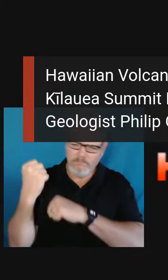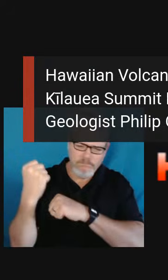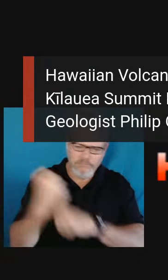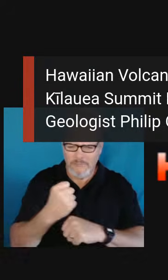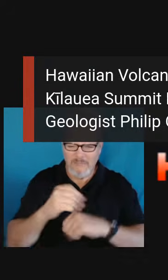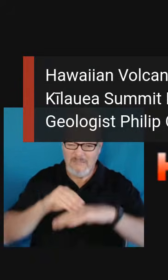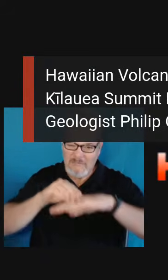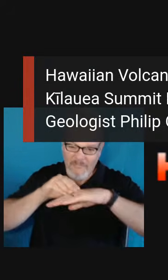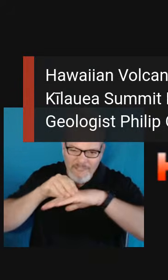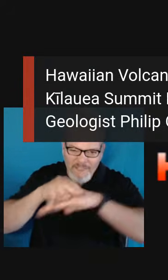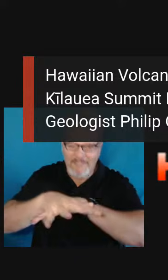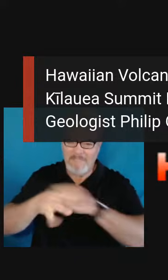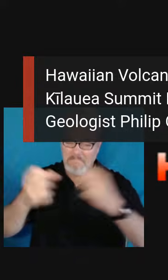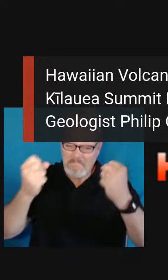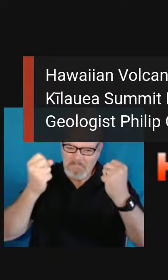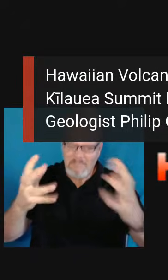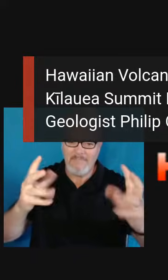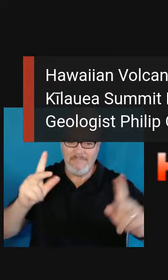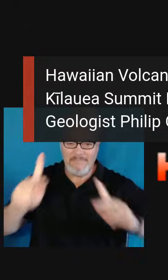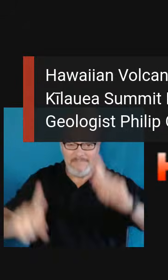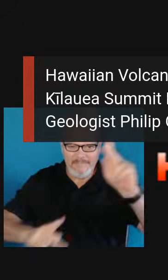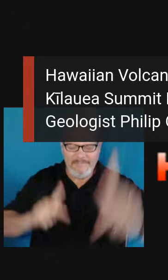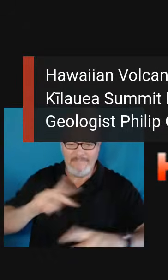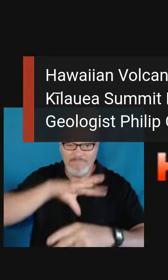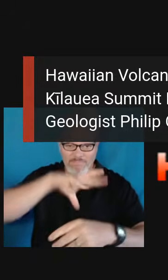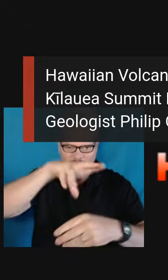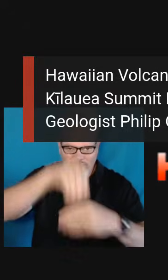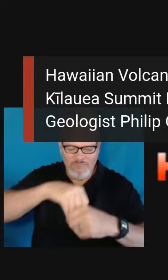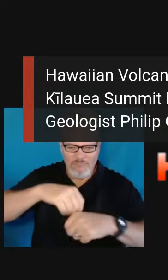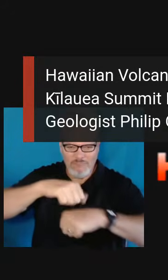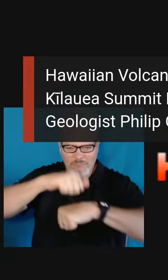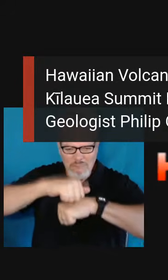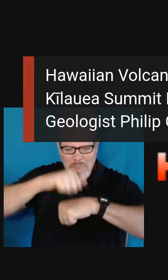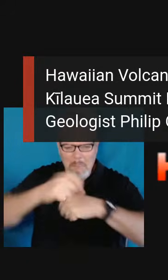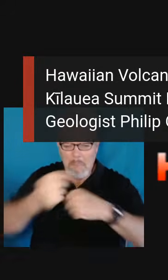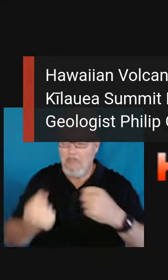the large amount of Tephra fallout that we've had. And so that'll be